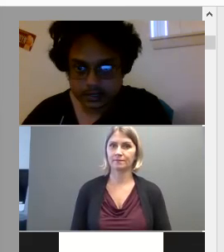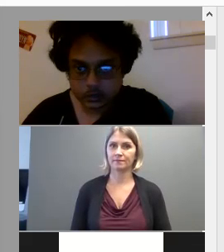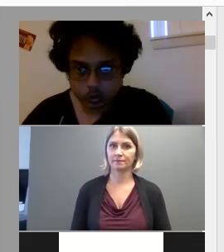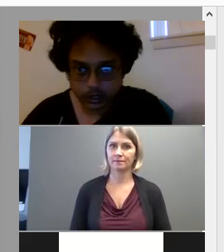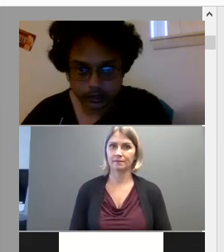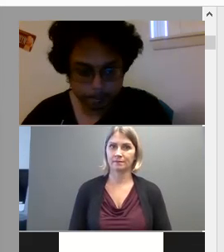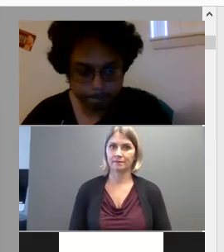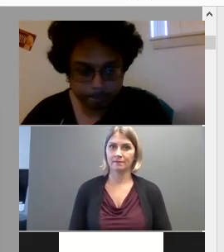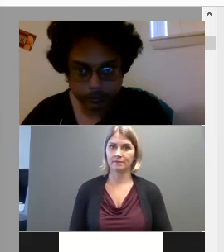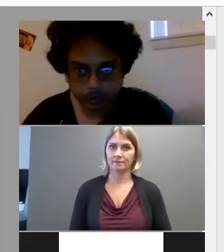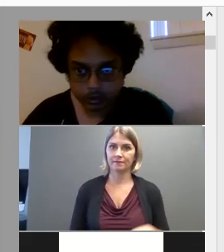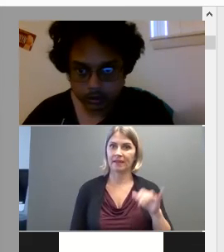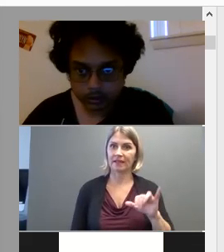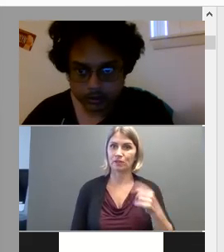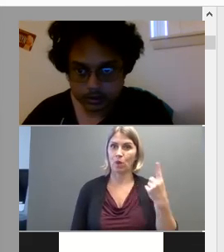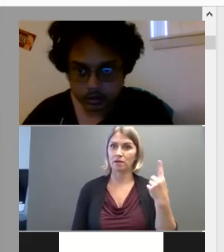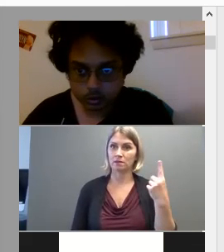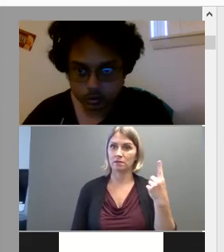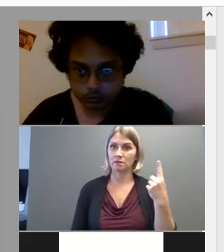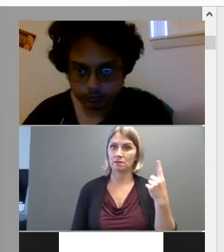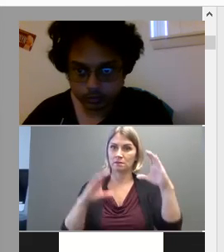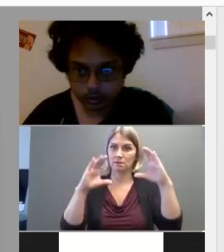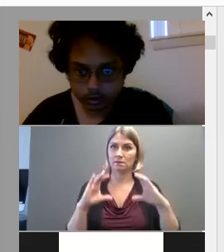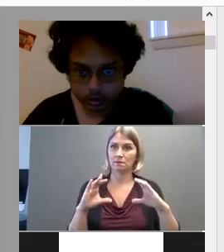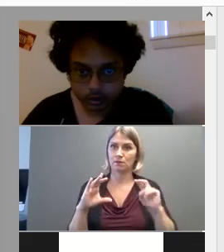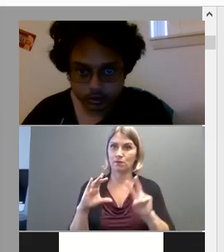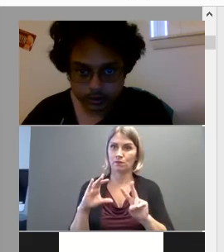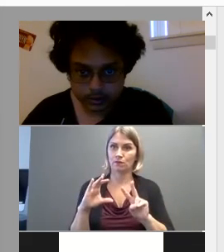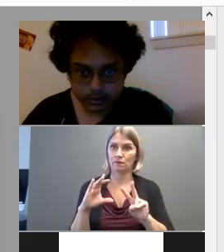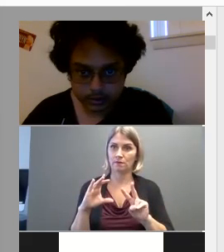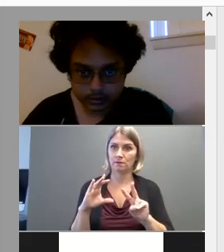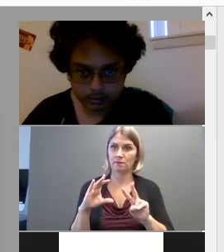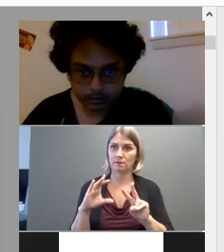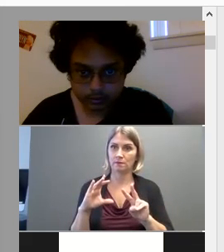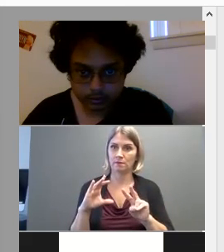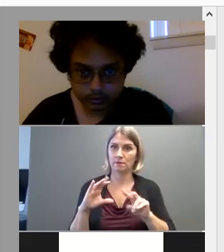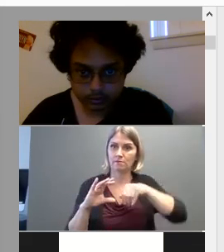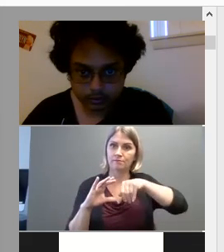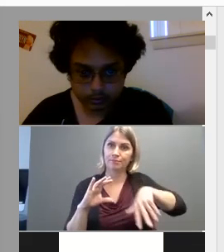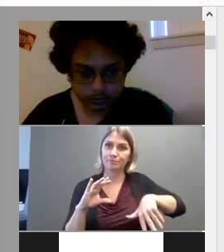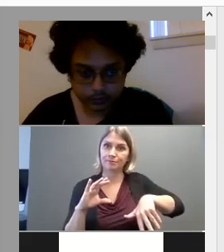Where this is 1, this is 2, this is